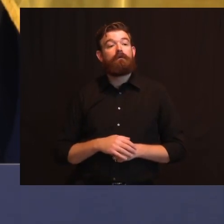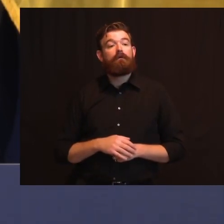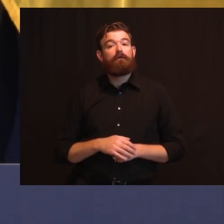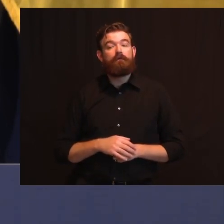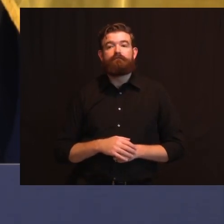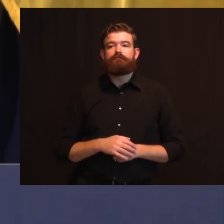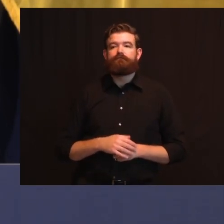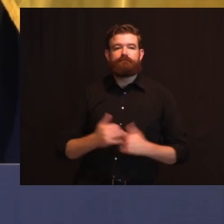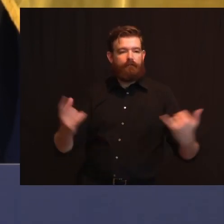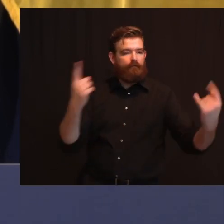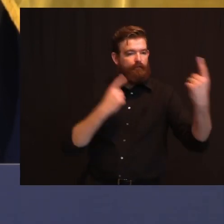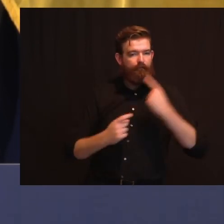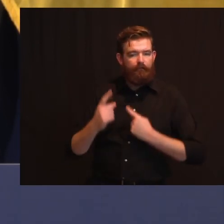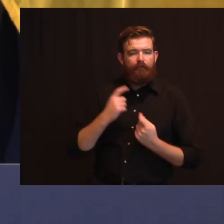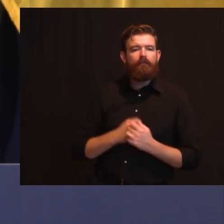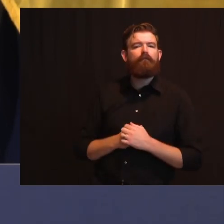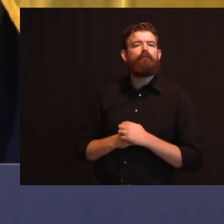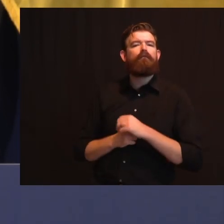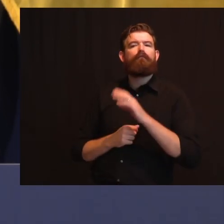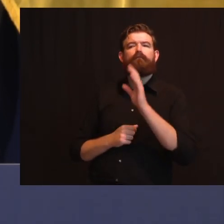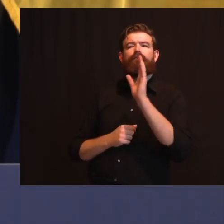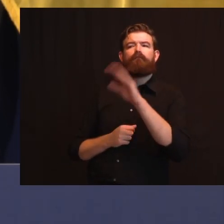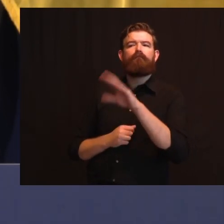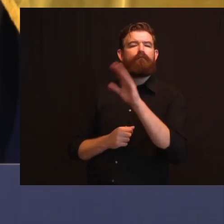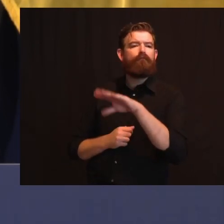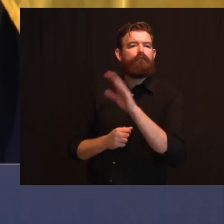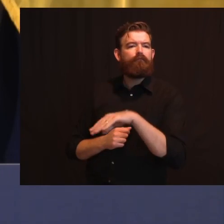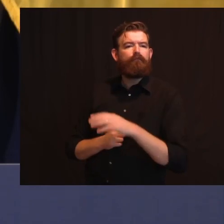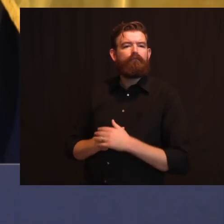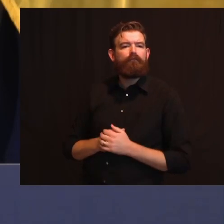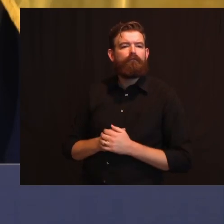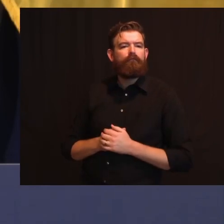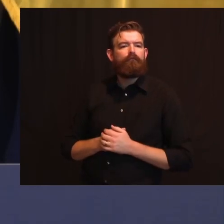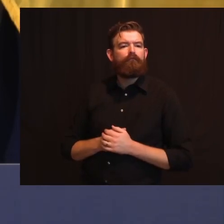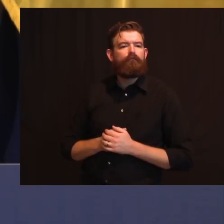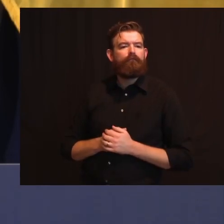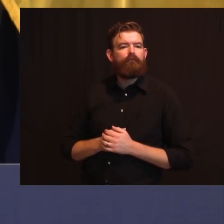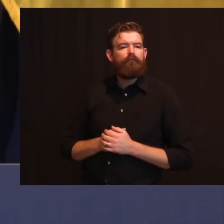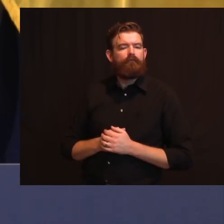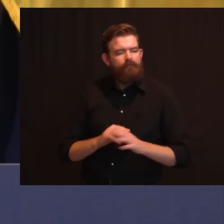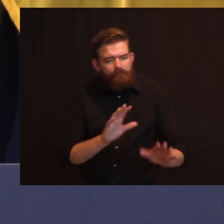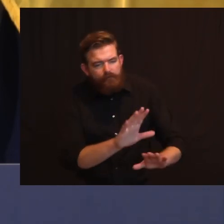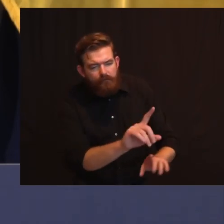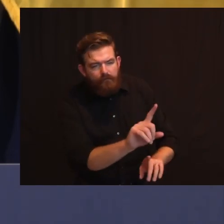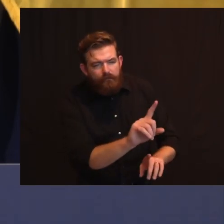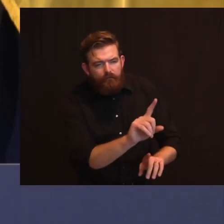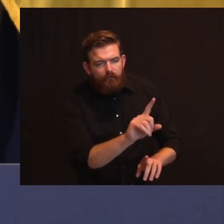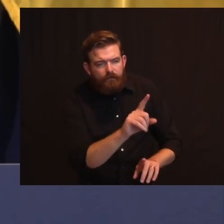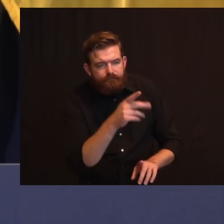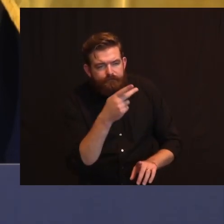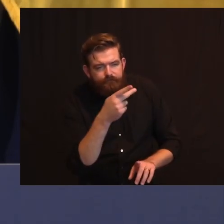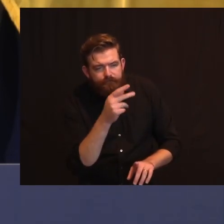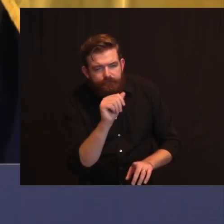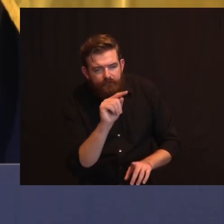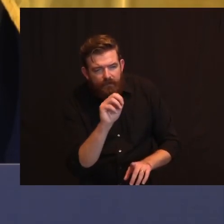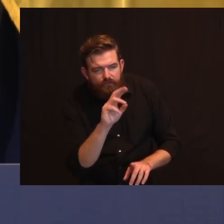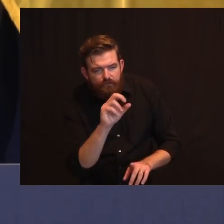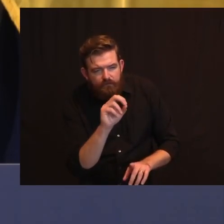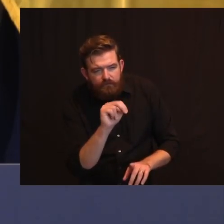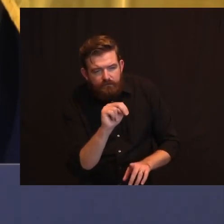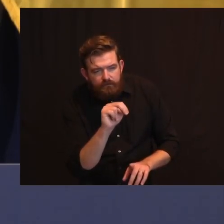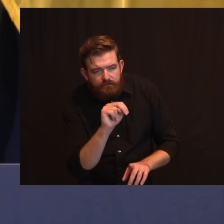where 25 incidents of threats and obscene material disrupted classes? Sorry, Patterson with what? Where 25 incidents of threats